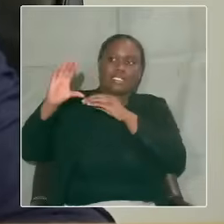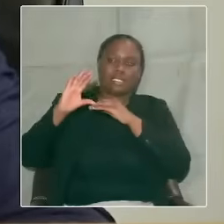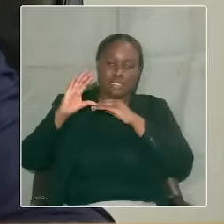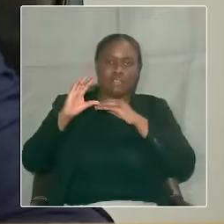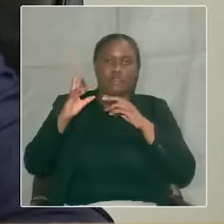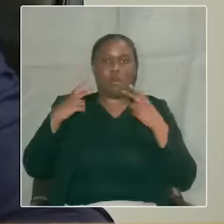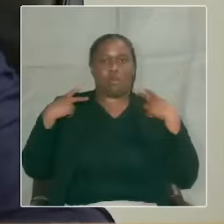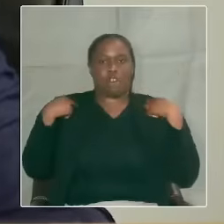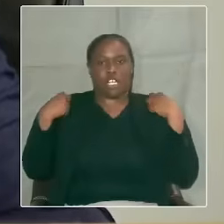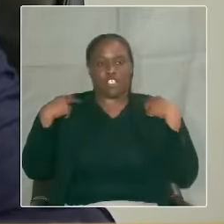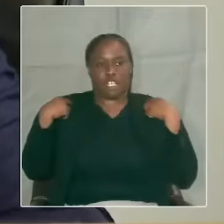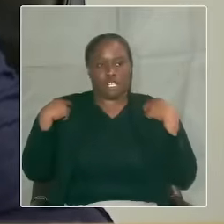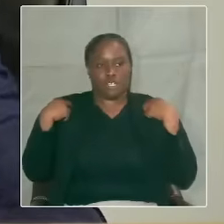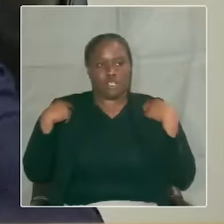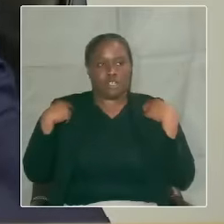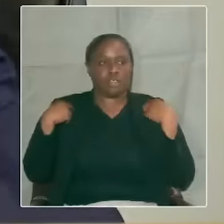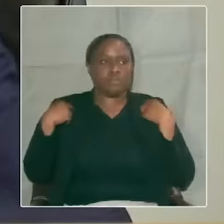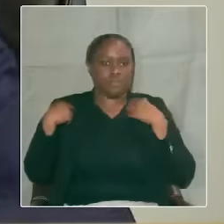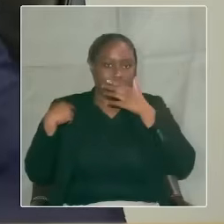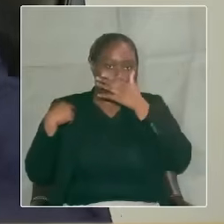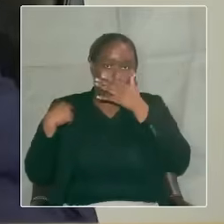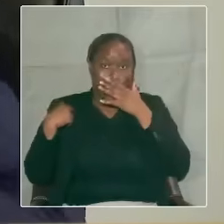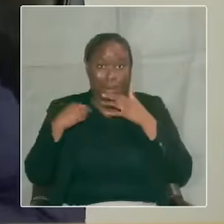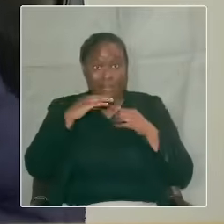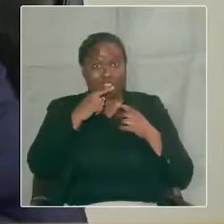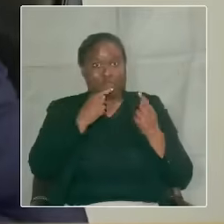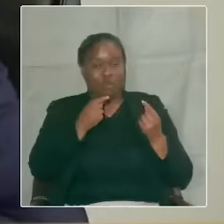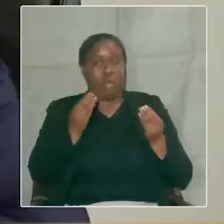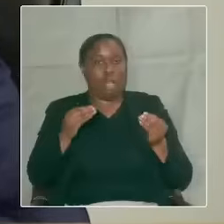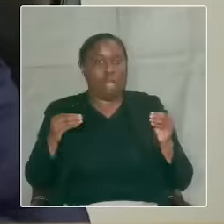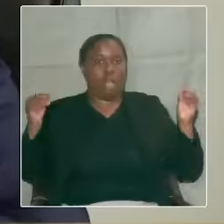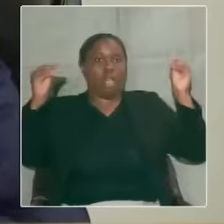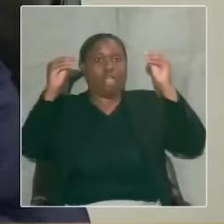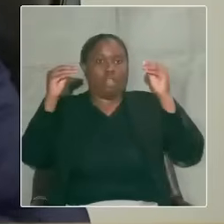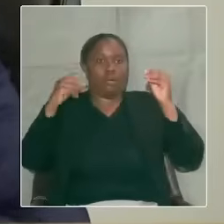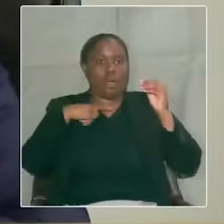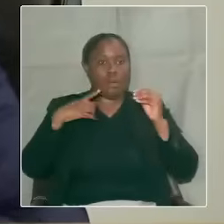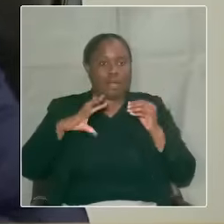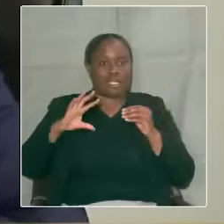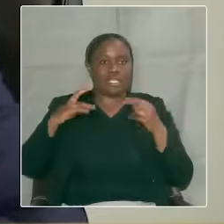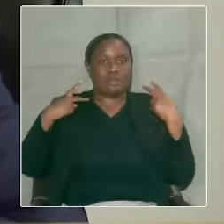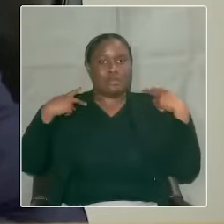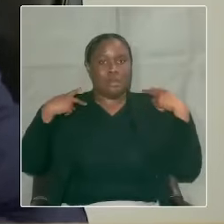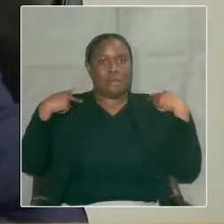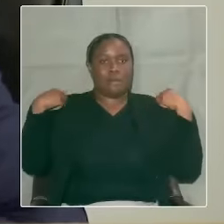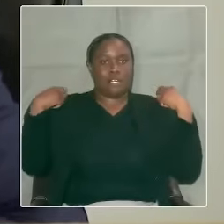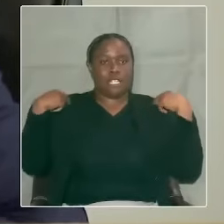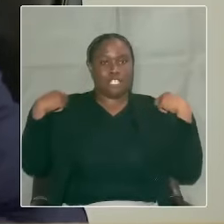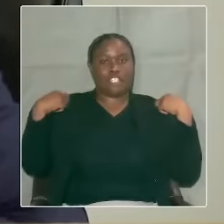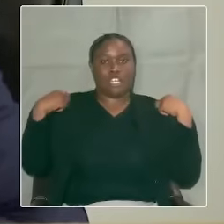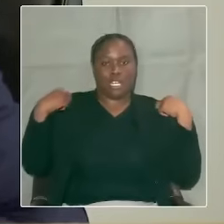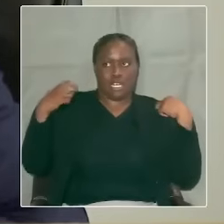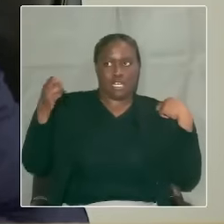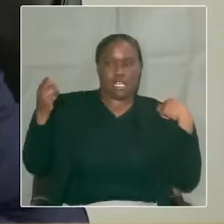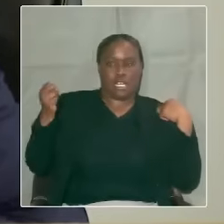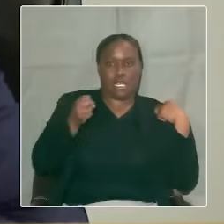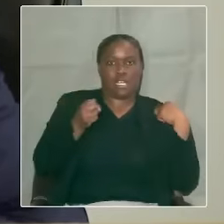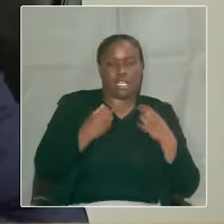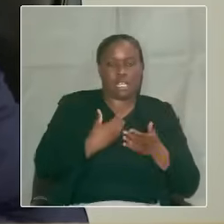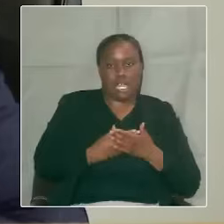for protection. That's how at length they went. So that's why I say these cases are quite